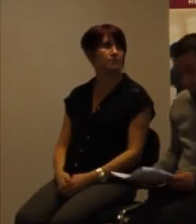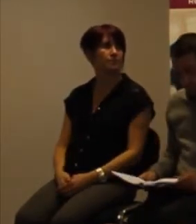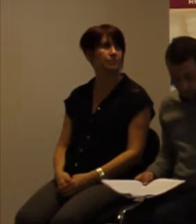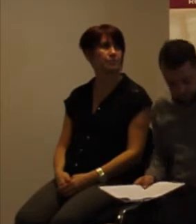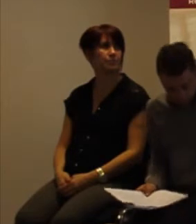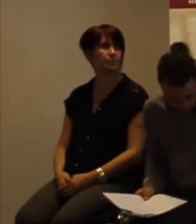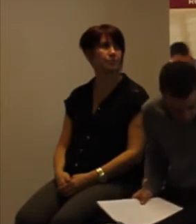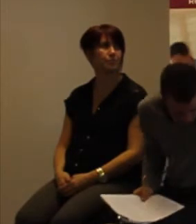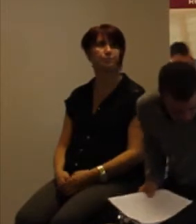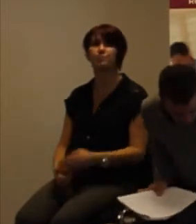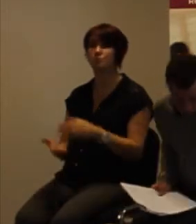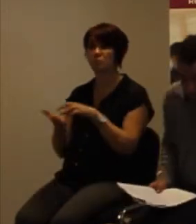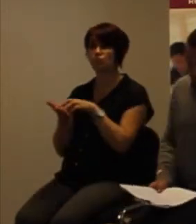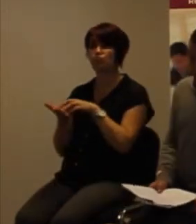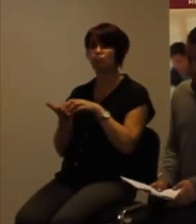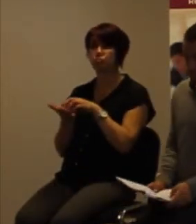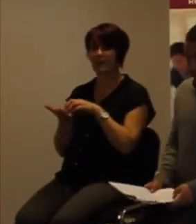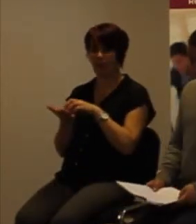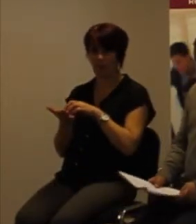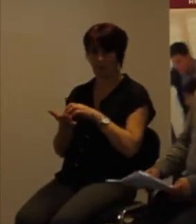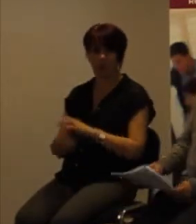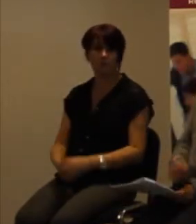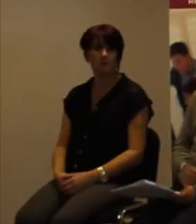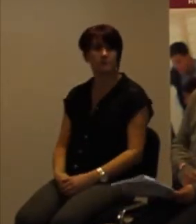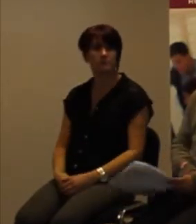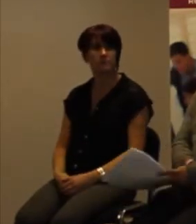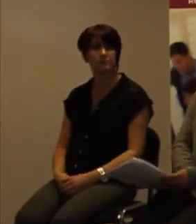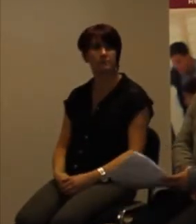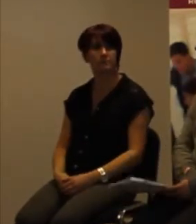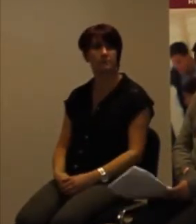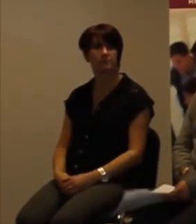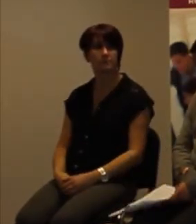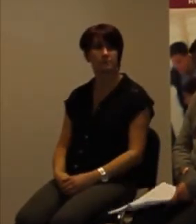Okay, use of Braille. So